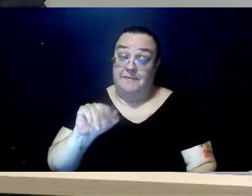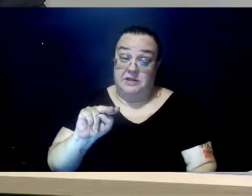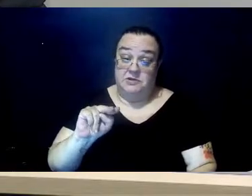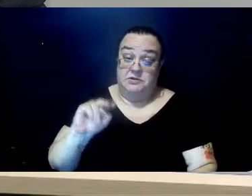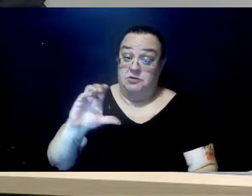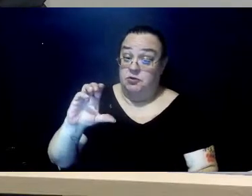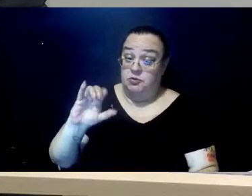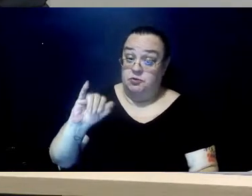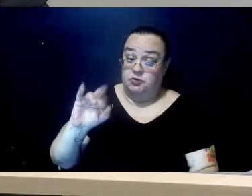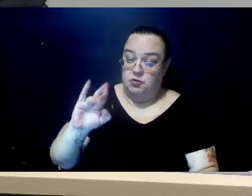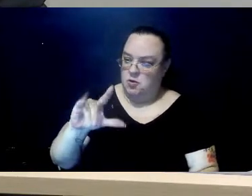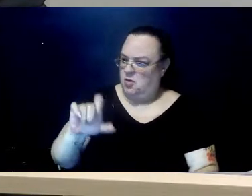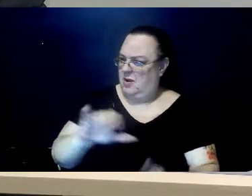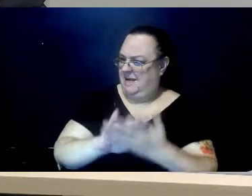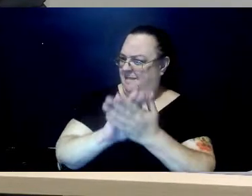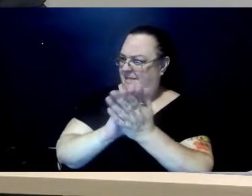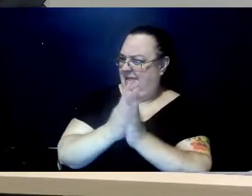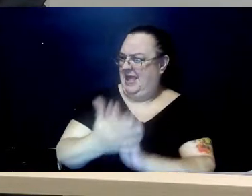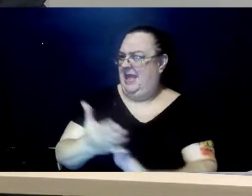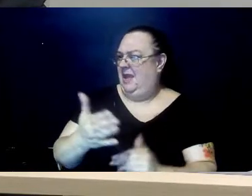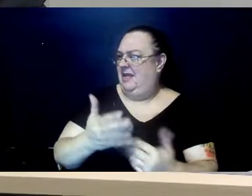turned into about a 45-minute